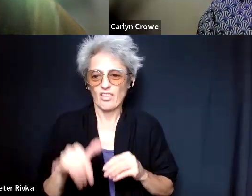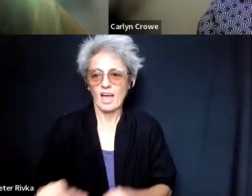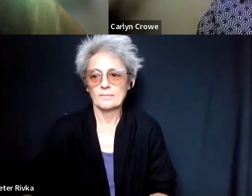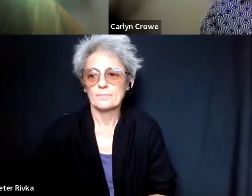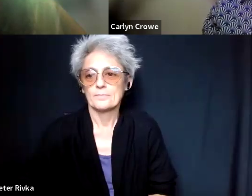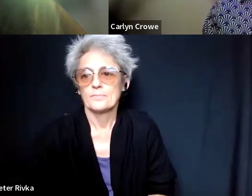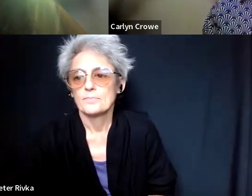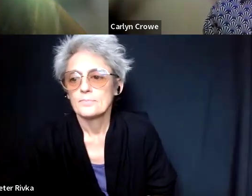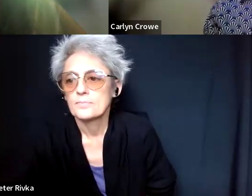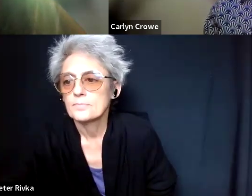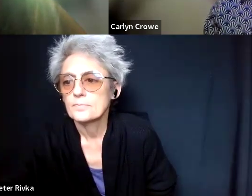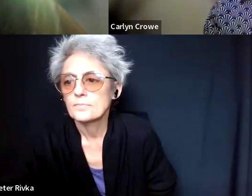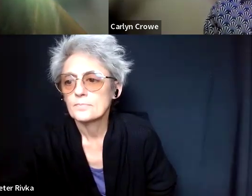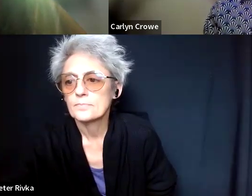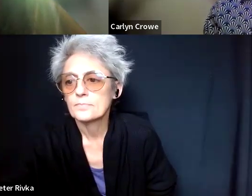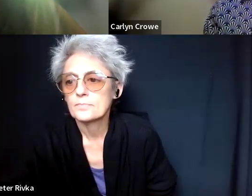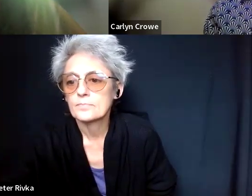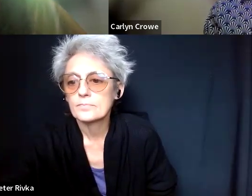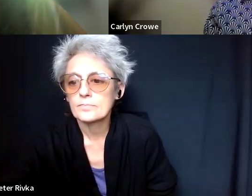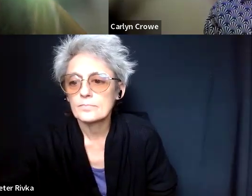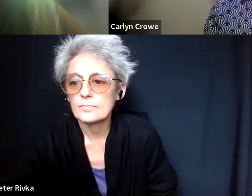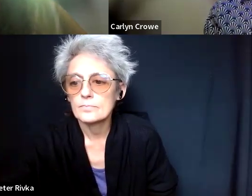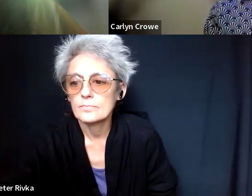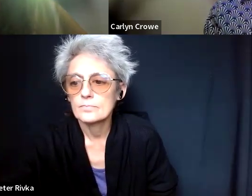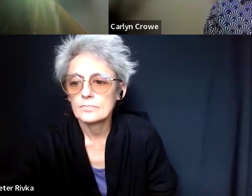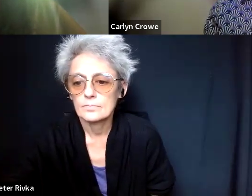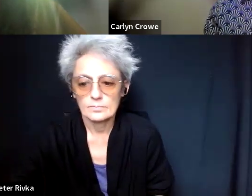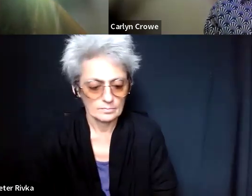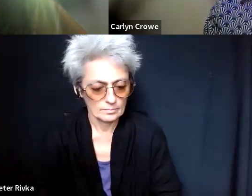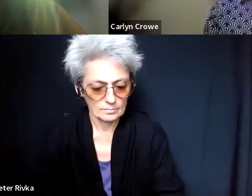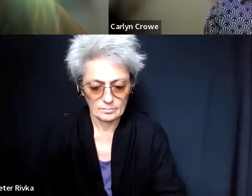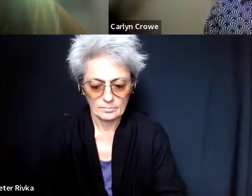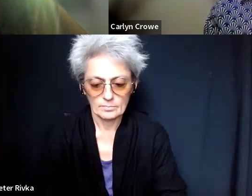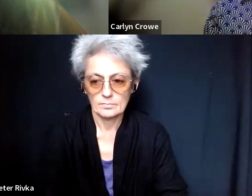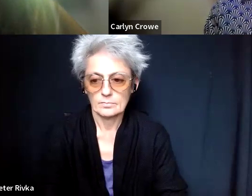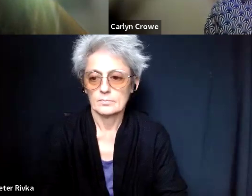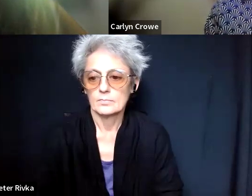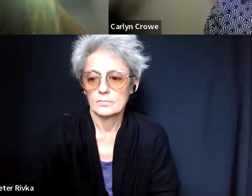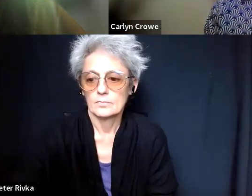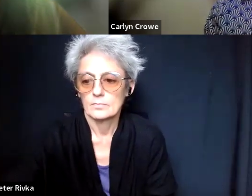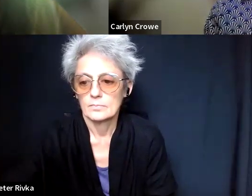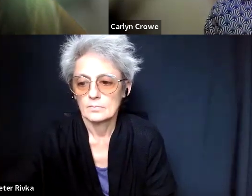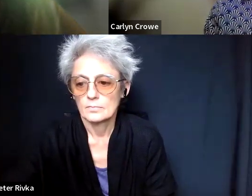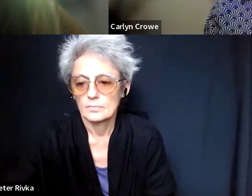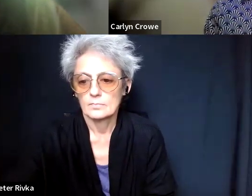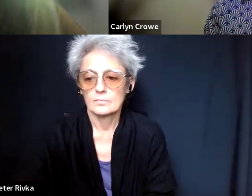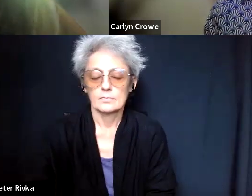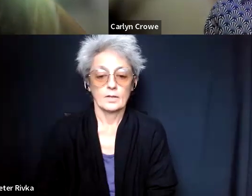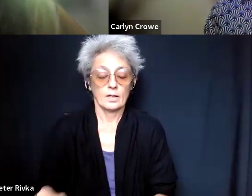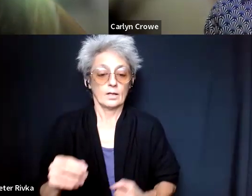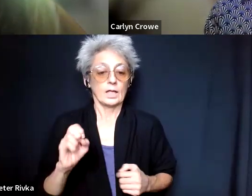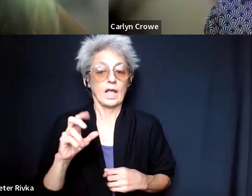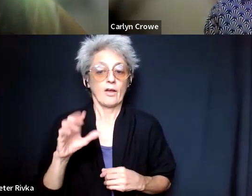And we have some other ones in the chat too. Eric talked about student attendance law. We have looked into